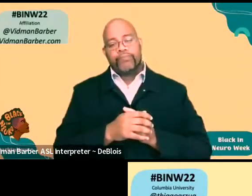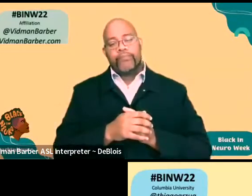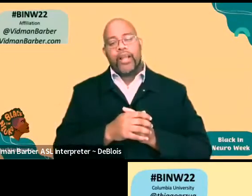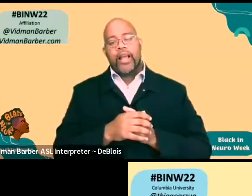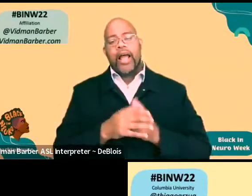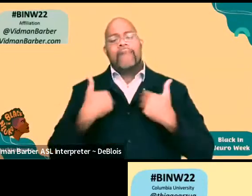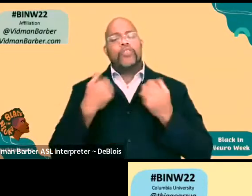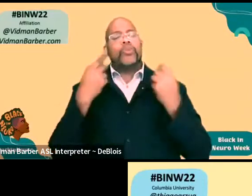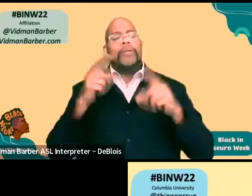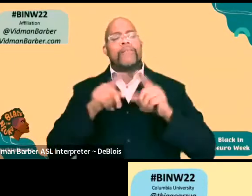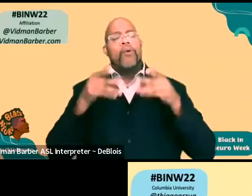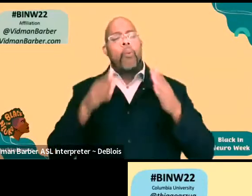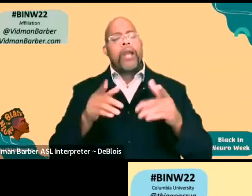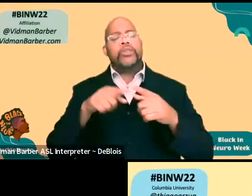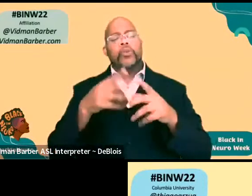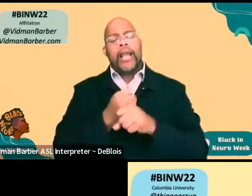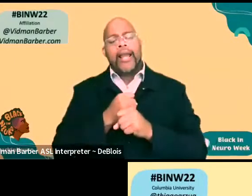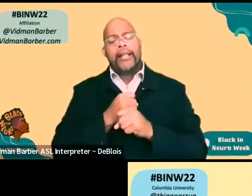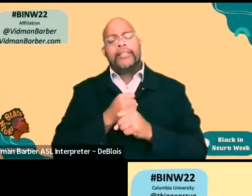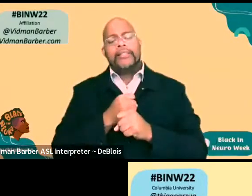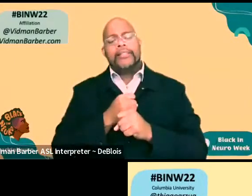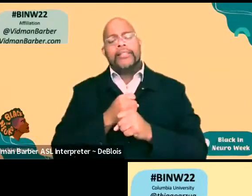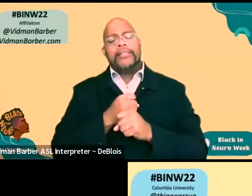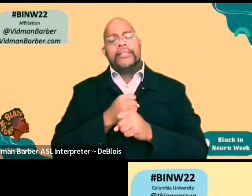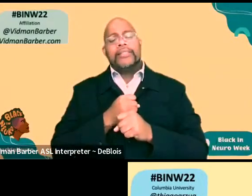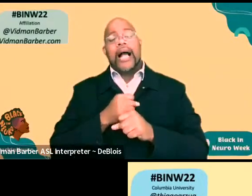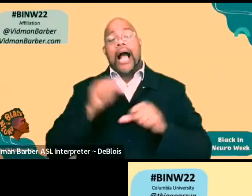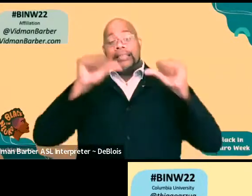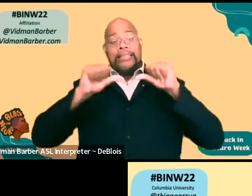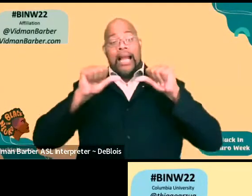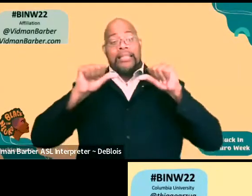There's so many ways to get a science headline wrong.